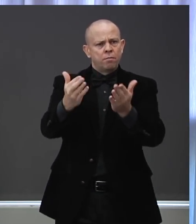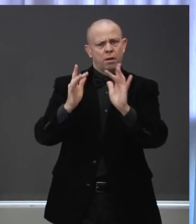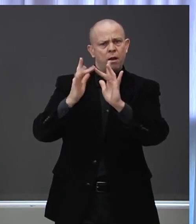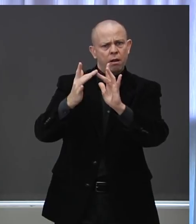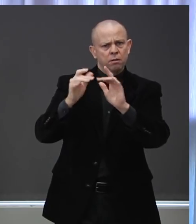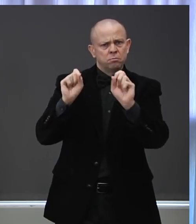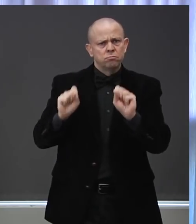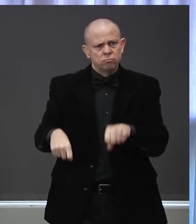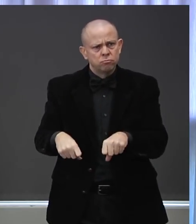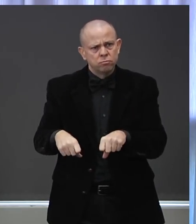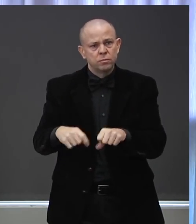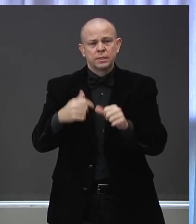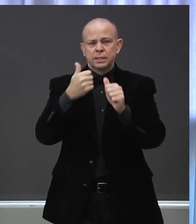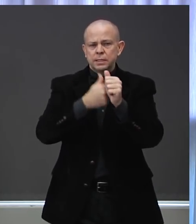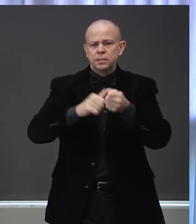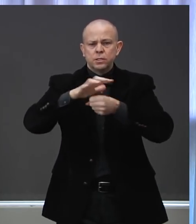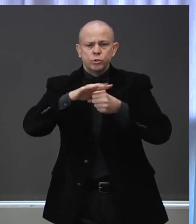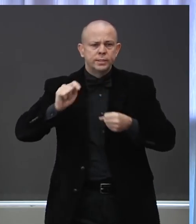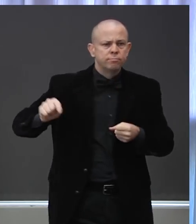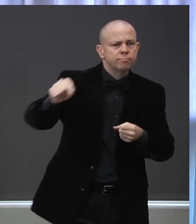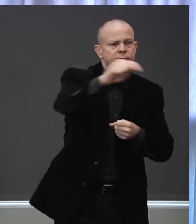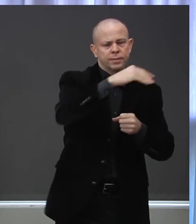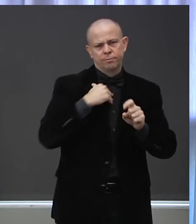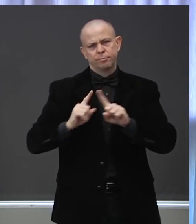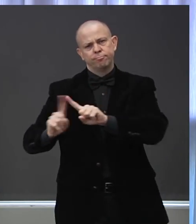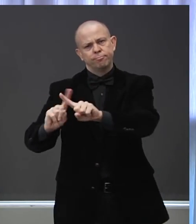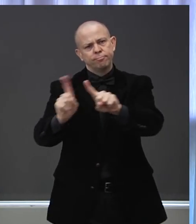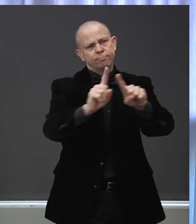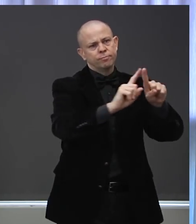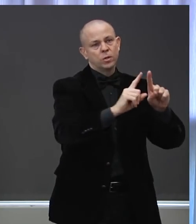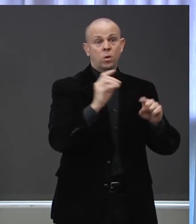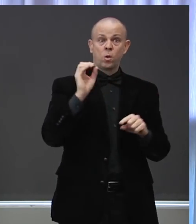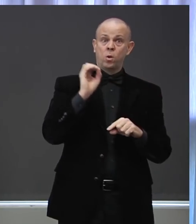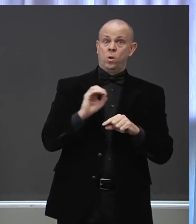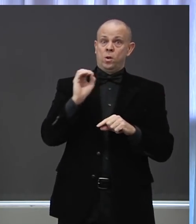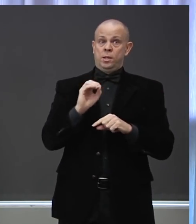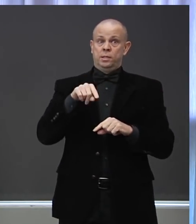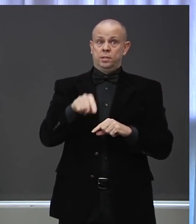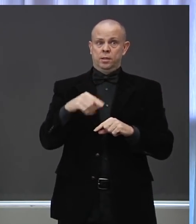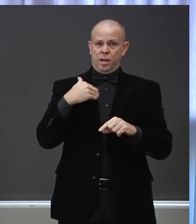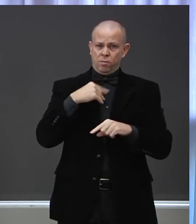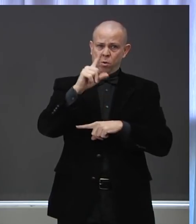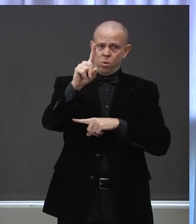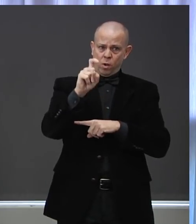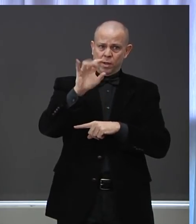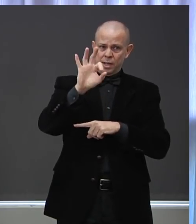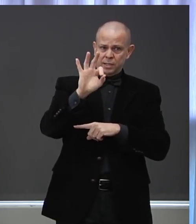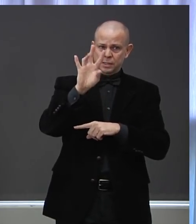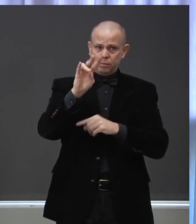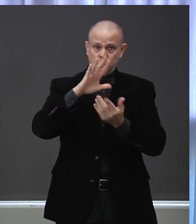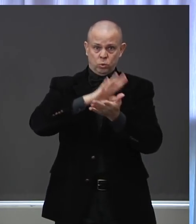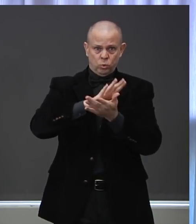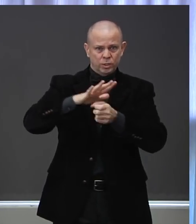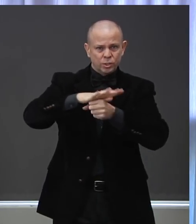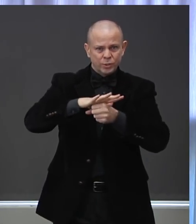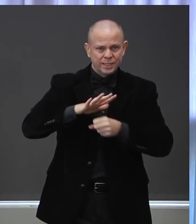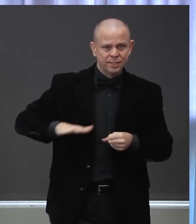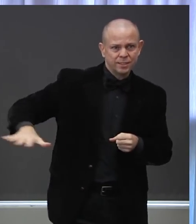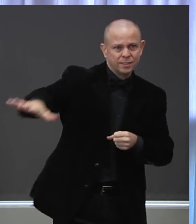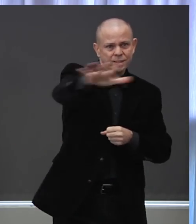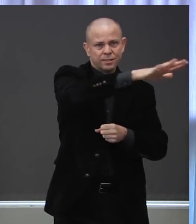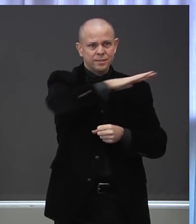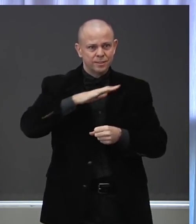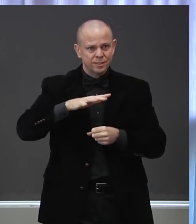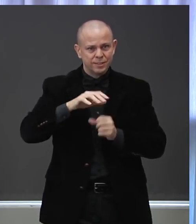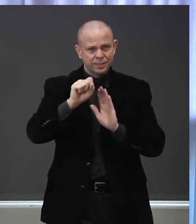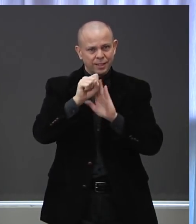district to school district, as in Oregon, we have 197 school districts serving very diverse communities across the state.